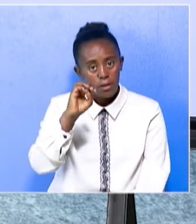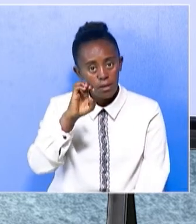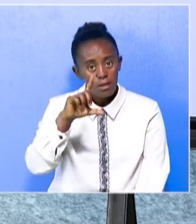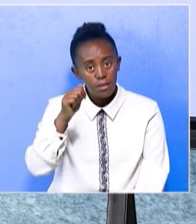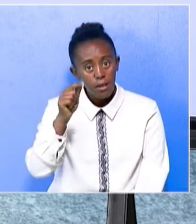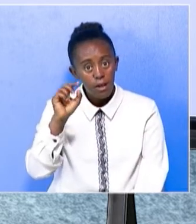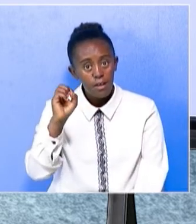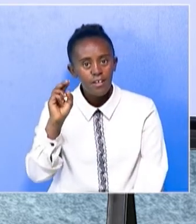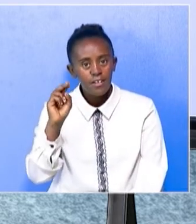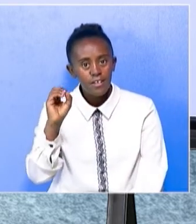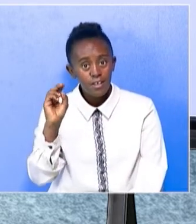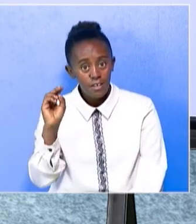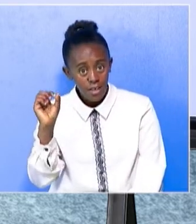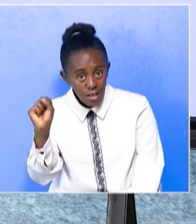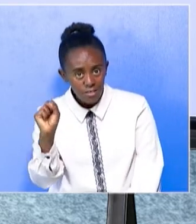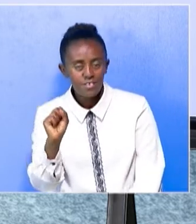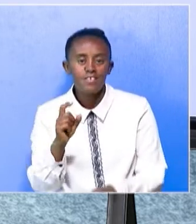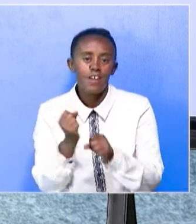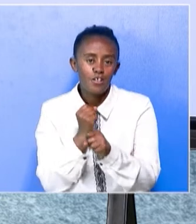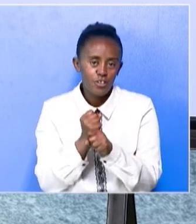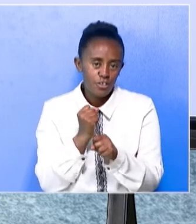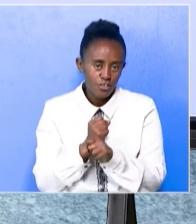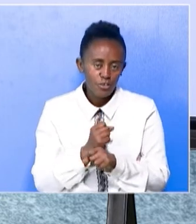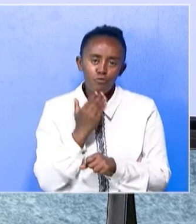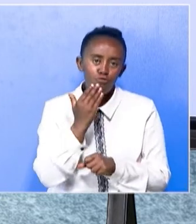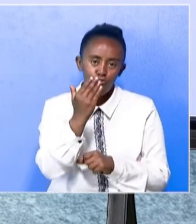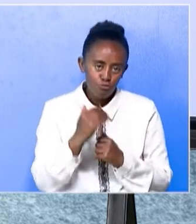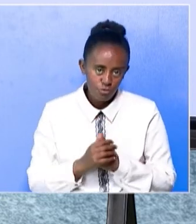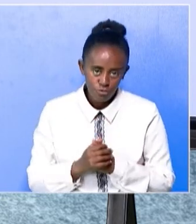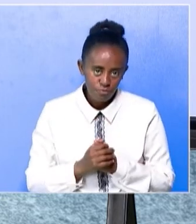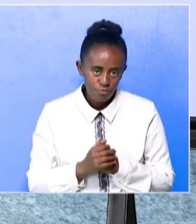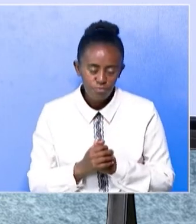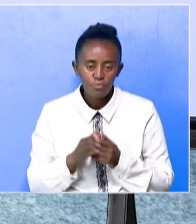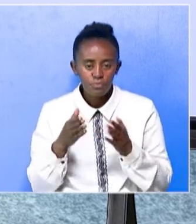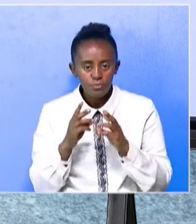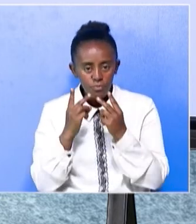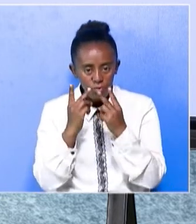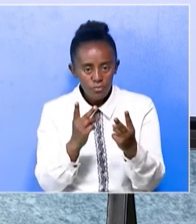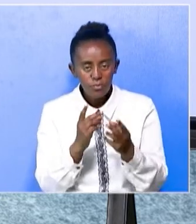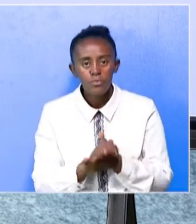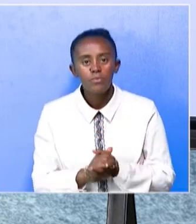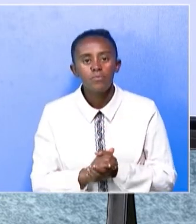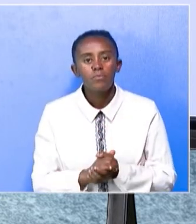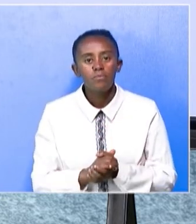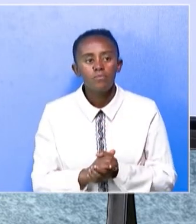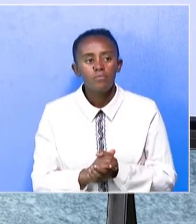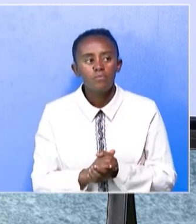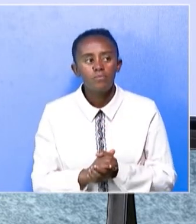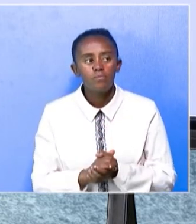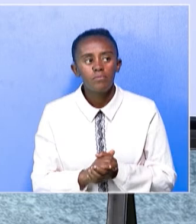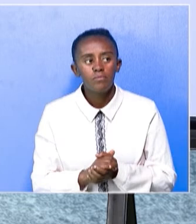you want to talk about past continuous tense. Good. Let's go and see the third